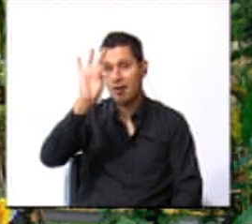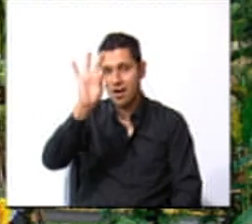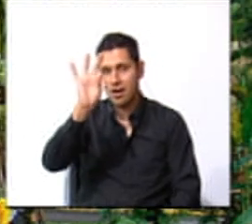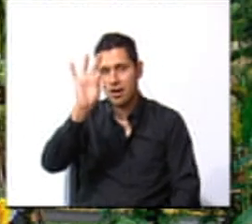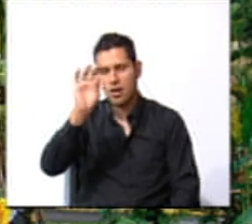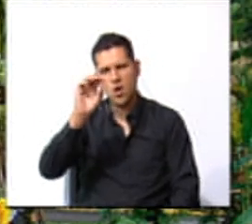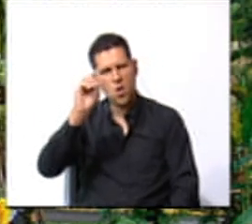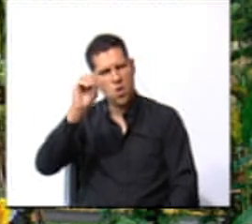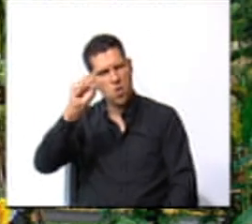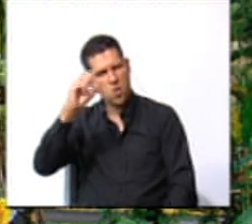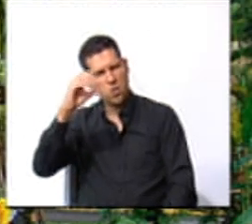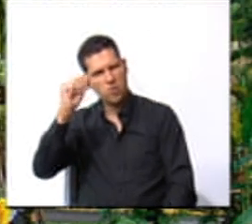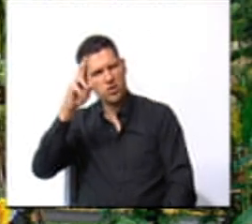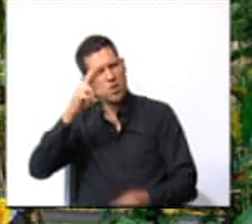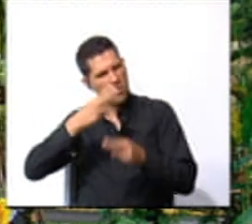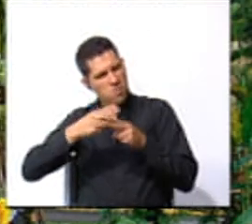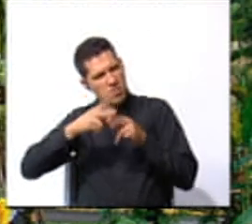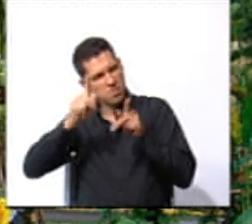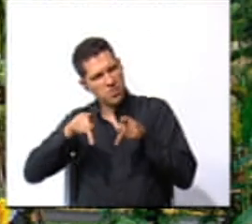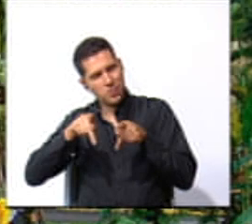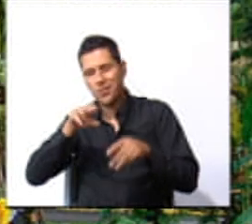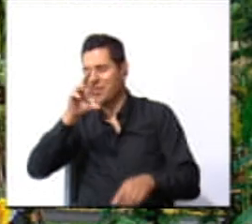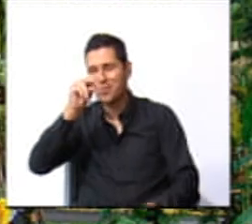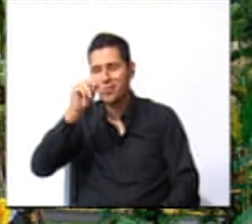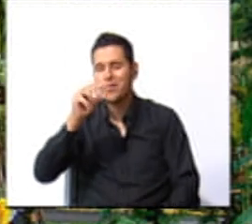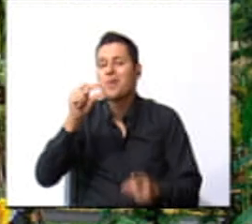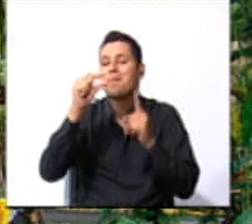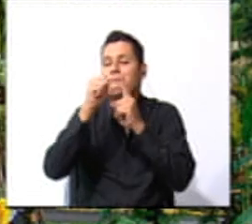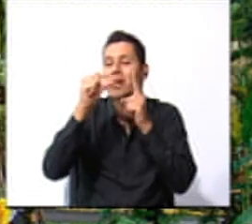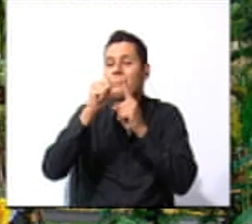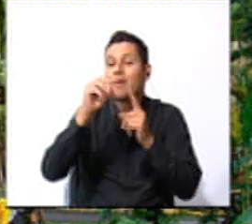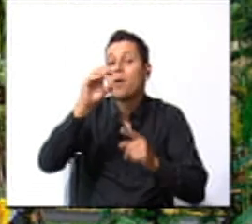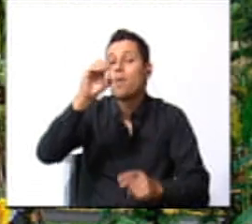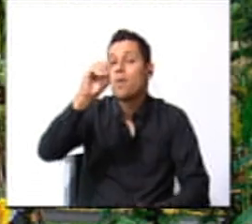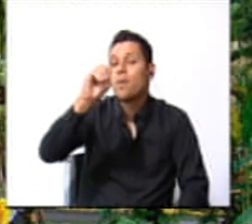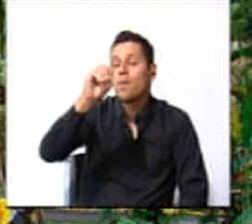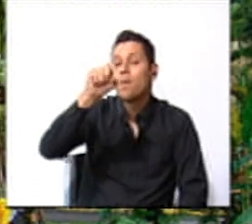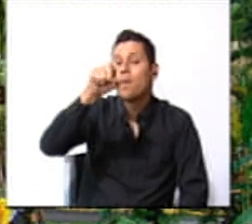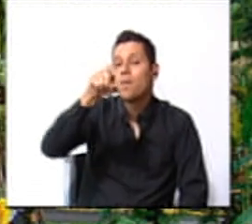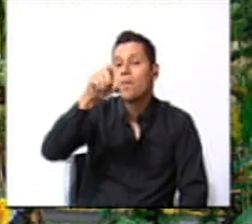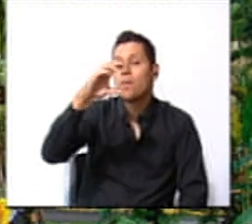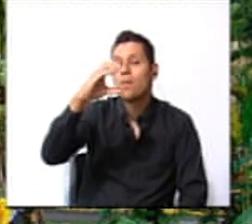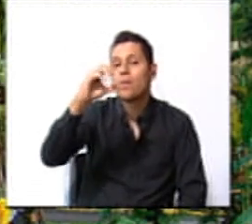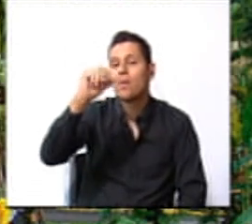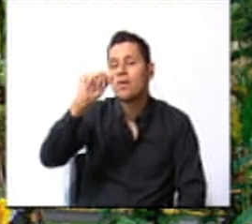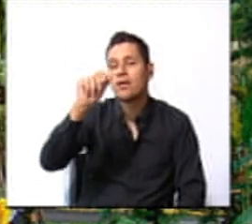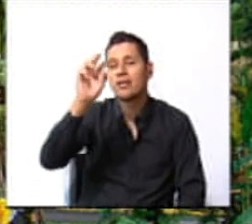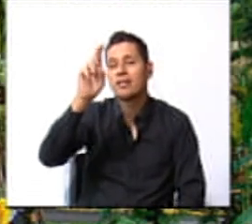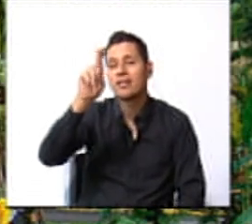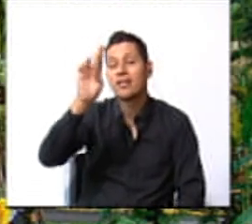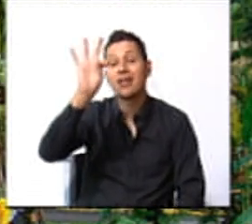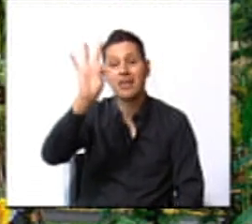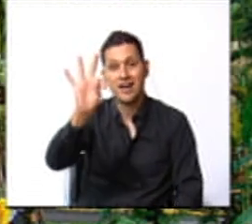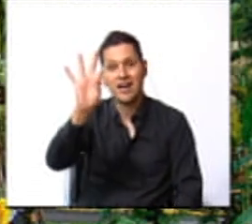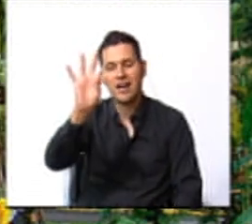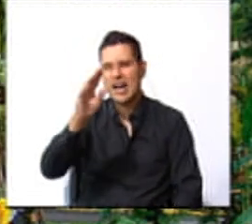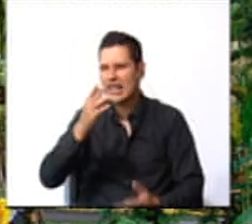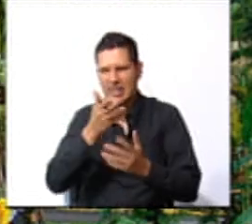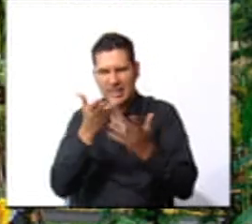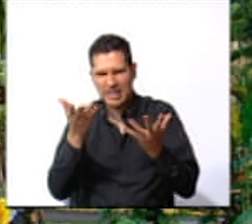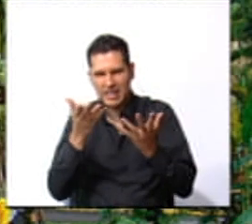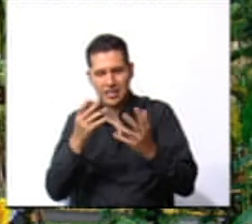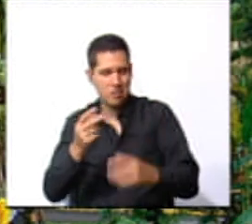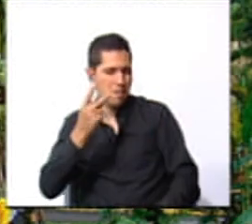cart. Do you know what it's an ox cart? No, teacher. Let's watch a video. Pay